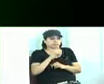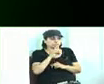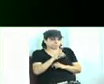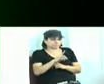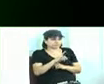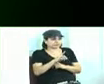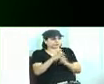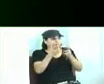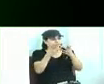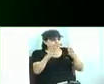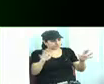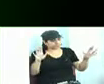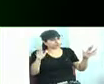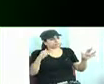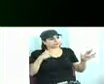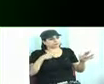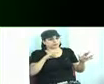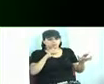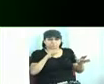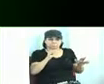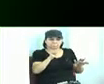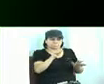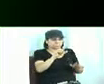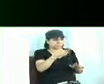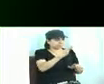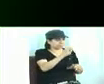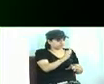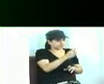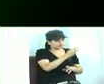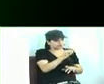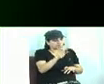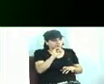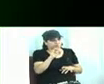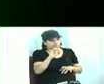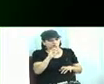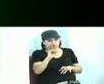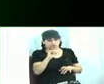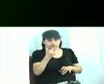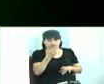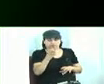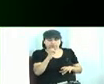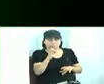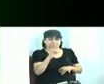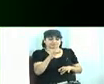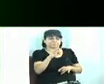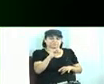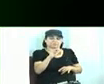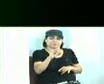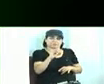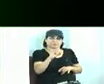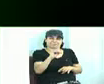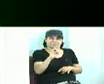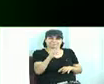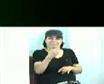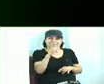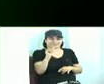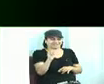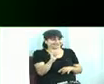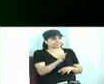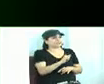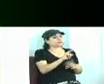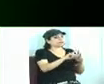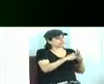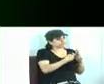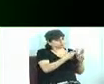finished. I am the Alpha and the Omega, the beginning and the end. To those who are